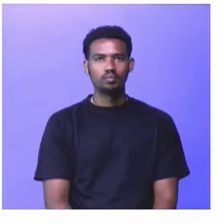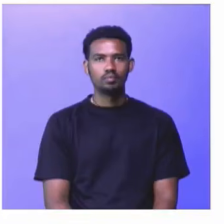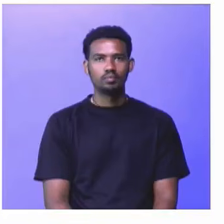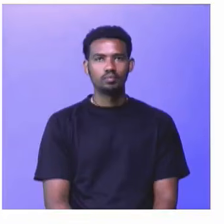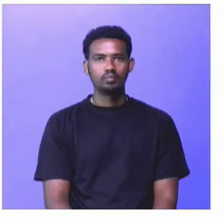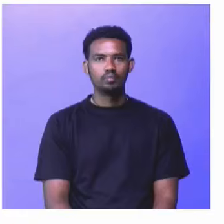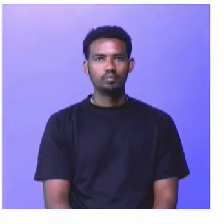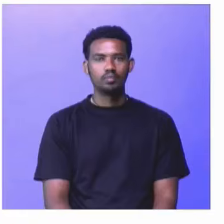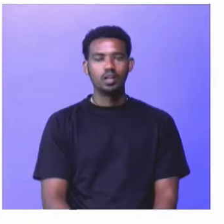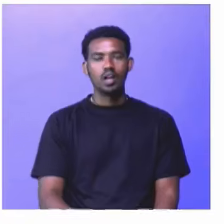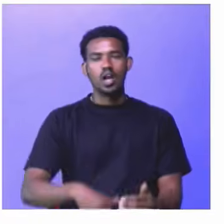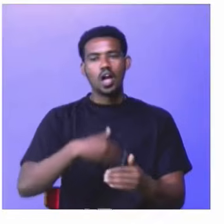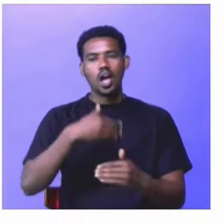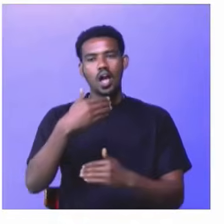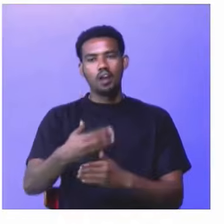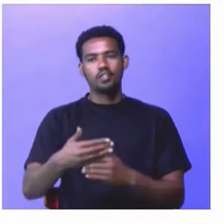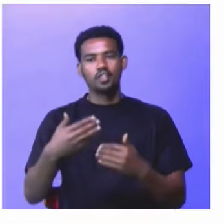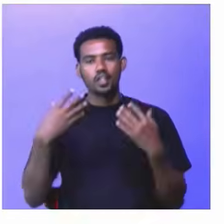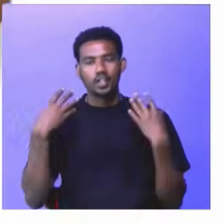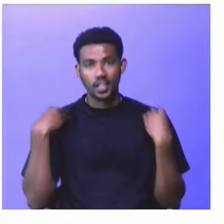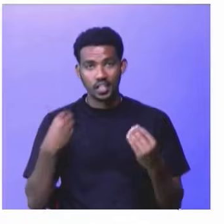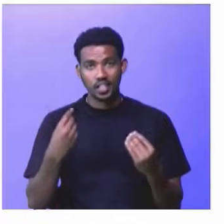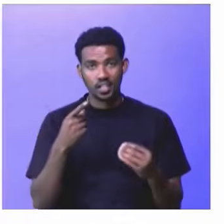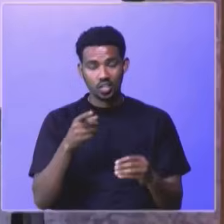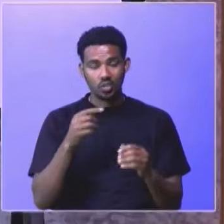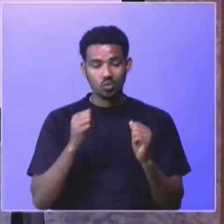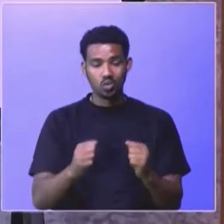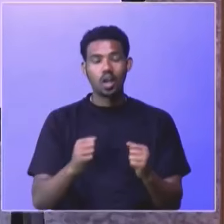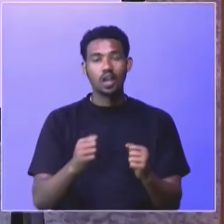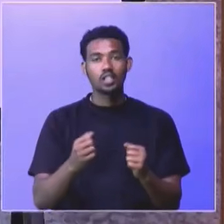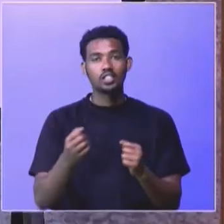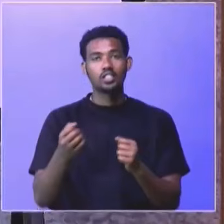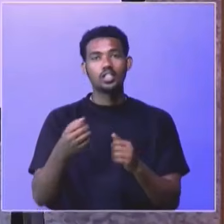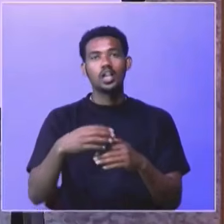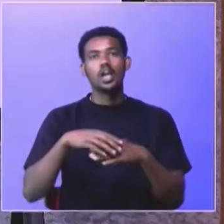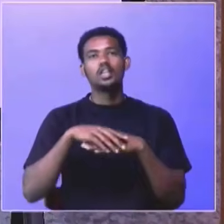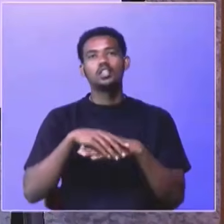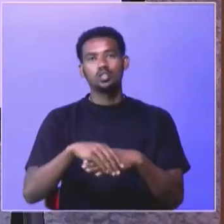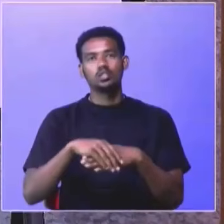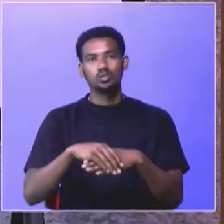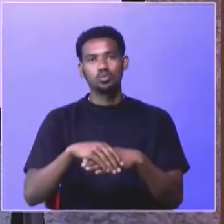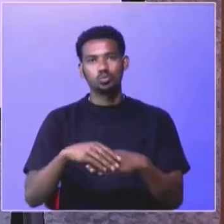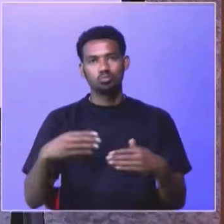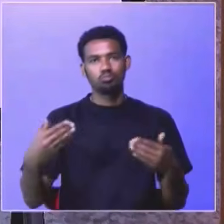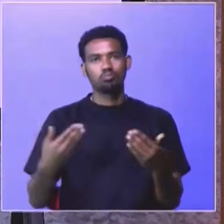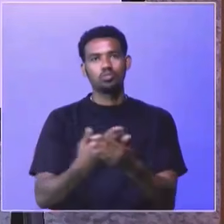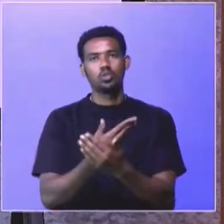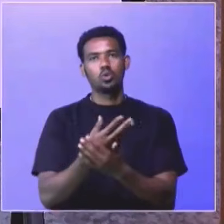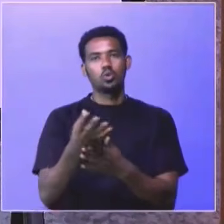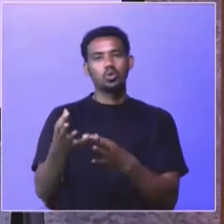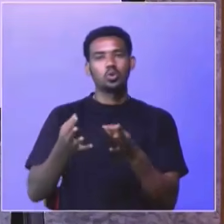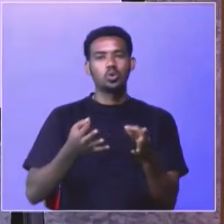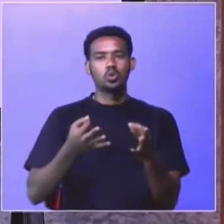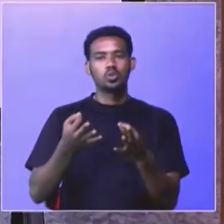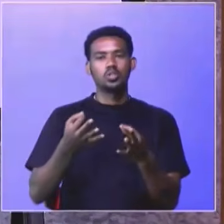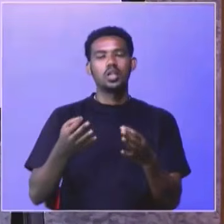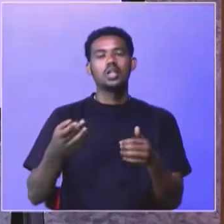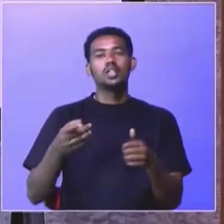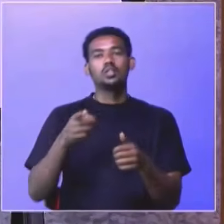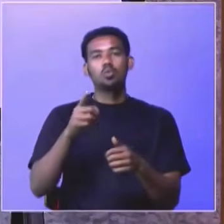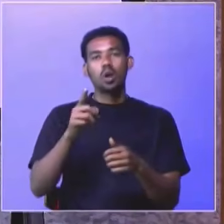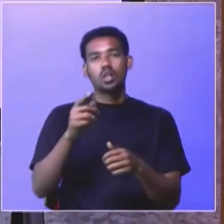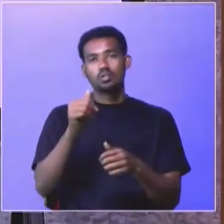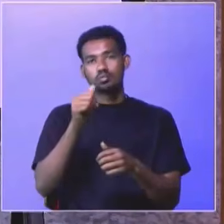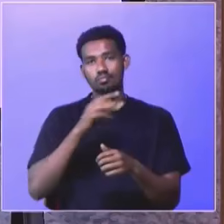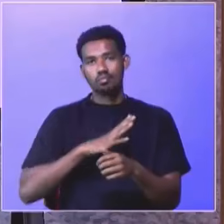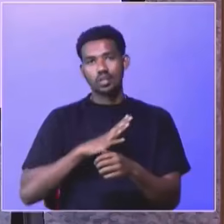So, after greeting, you can introduce yourself for somebody who's new for you, the person that you